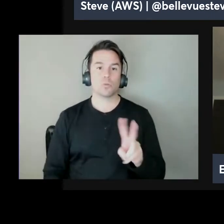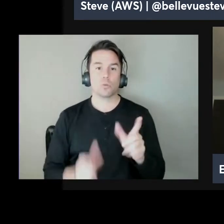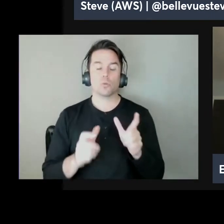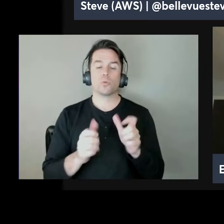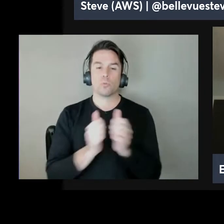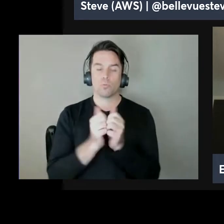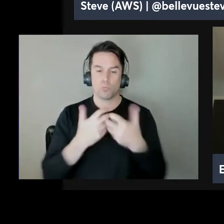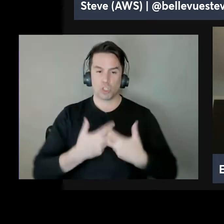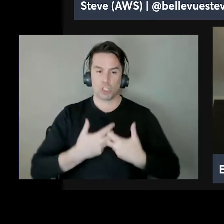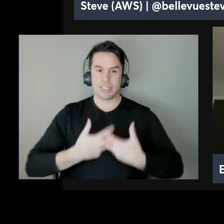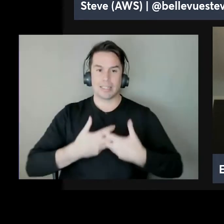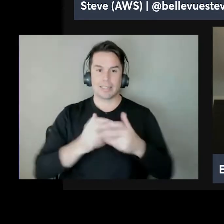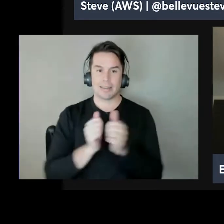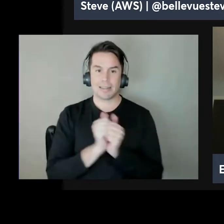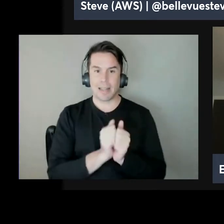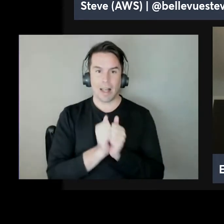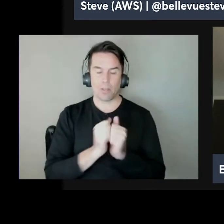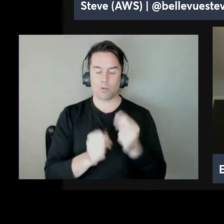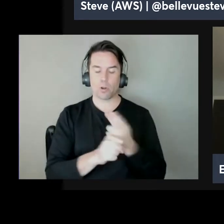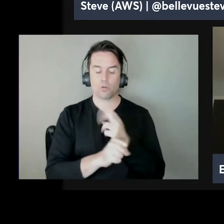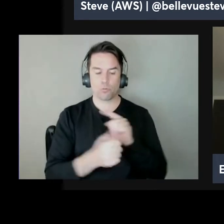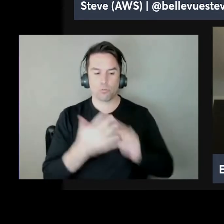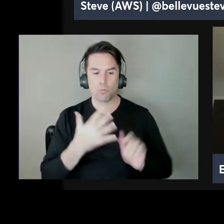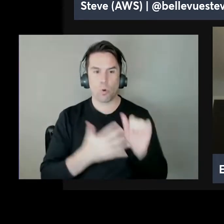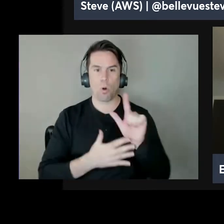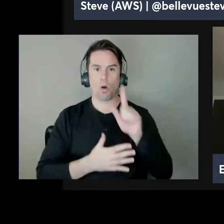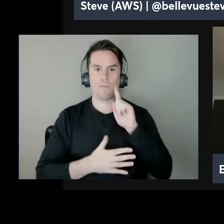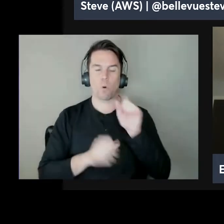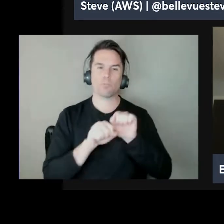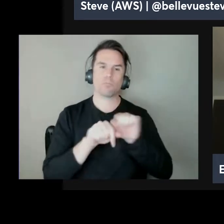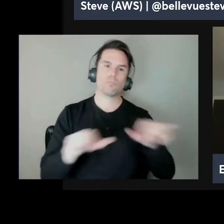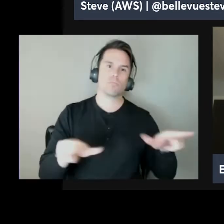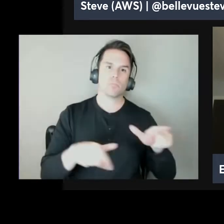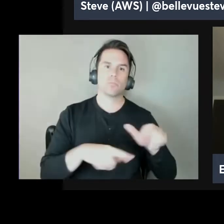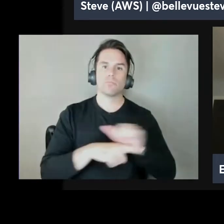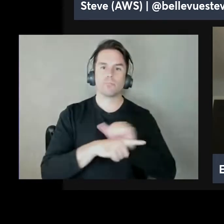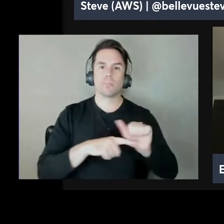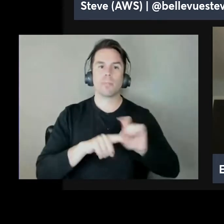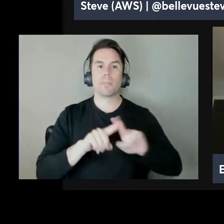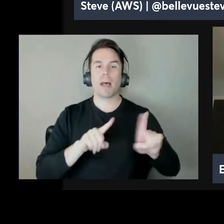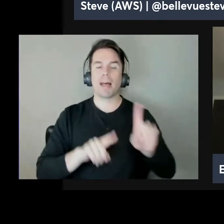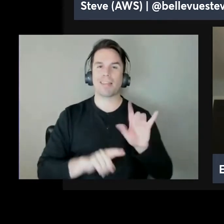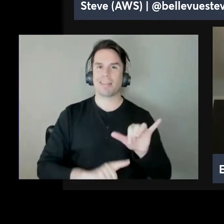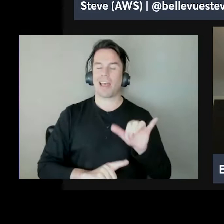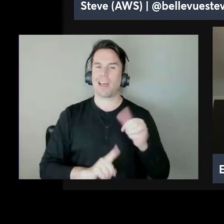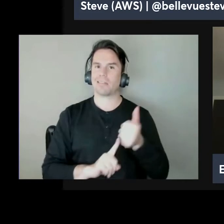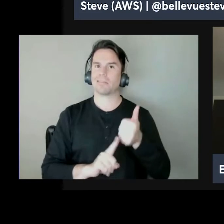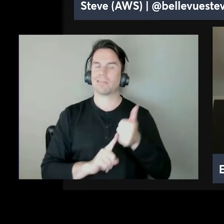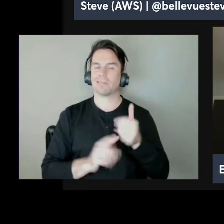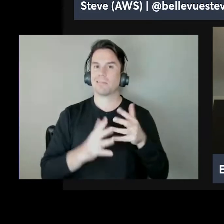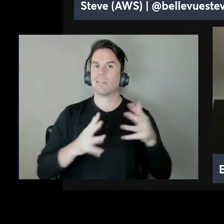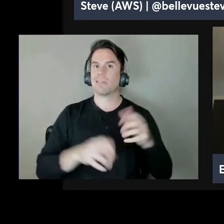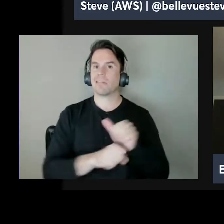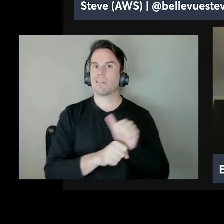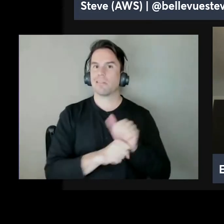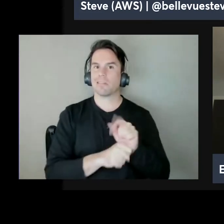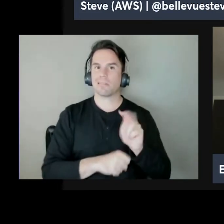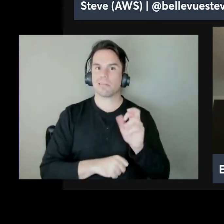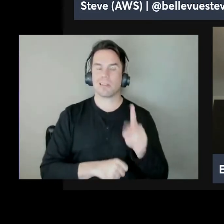them for distributed training. However, that in itself is a huge task because you'll have to mess around with networking